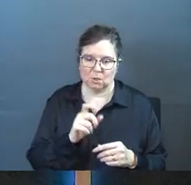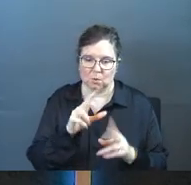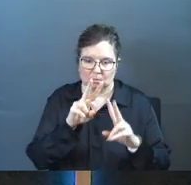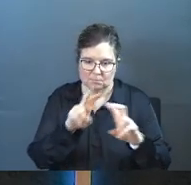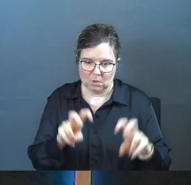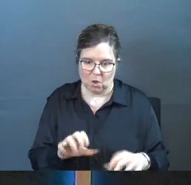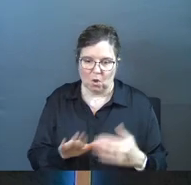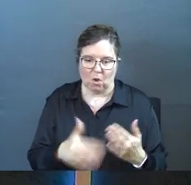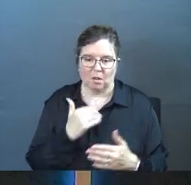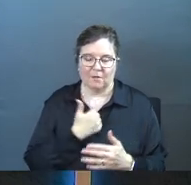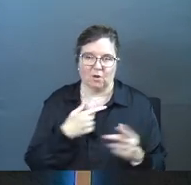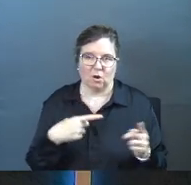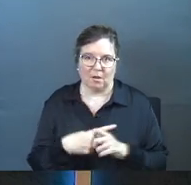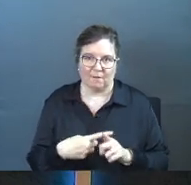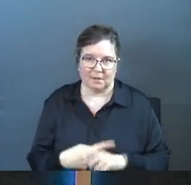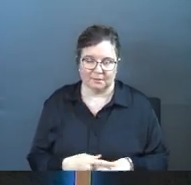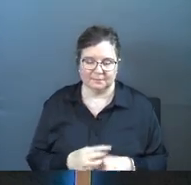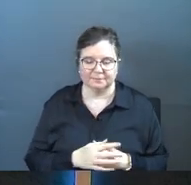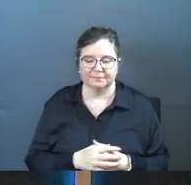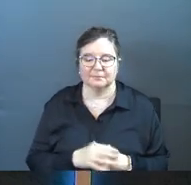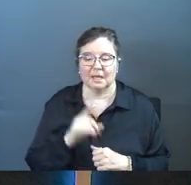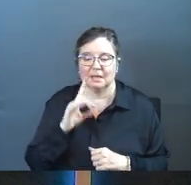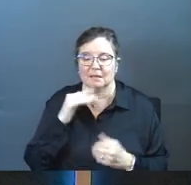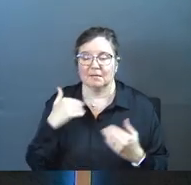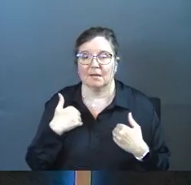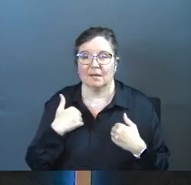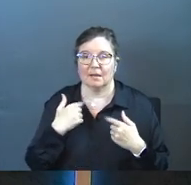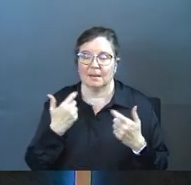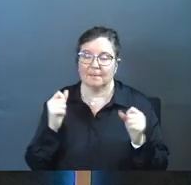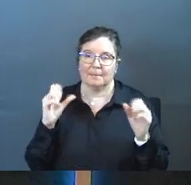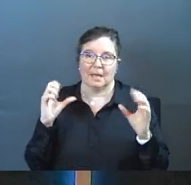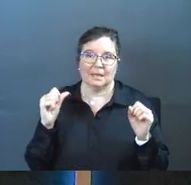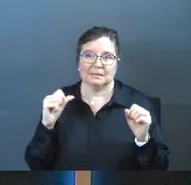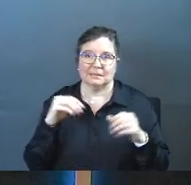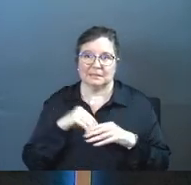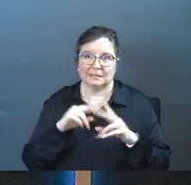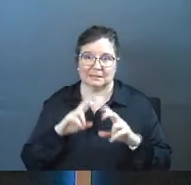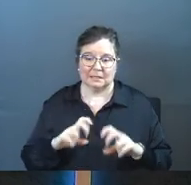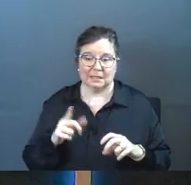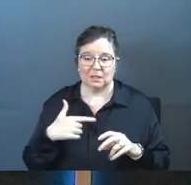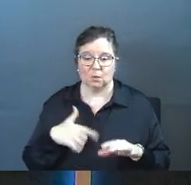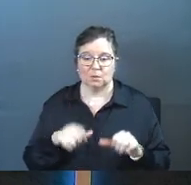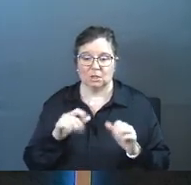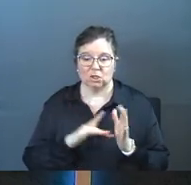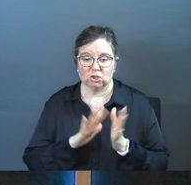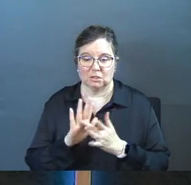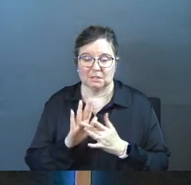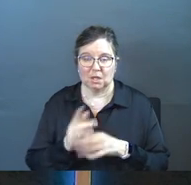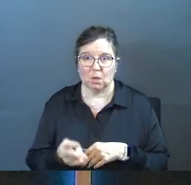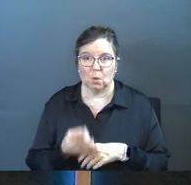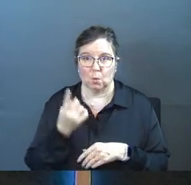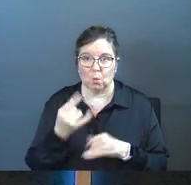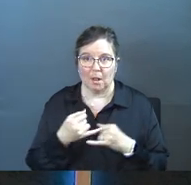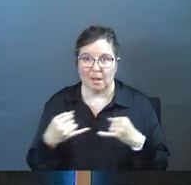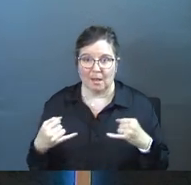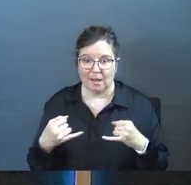x-ray all of our conflicts. And he's got amazing insight. He's going to take Jesus's one-liner and just